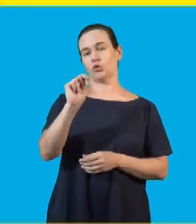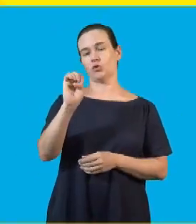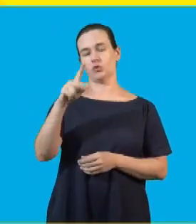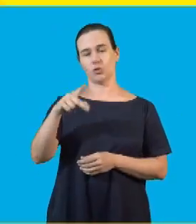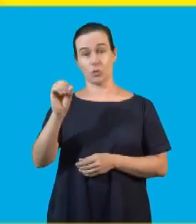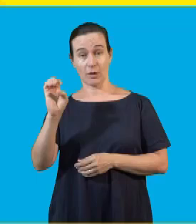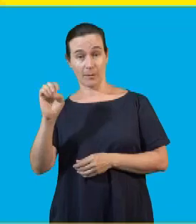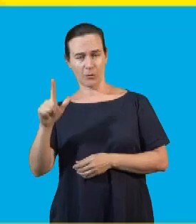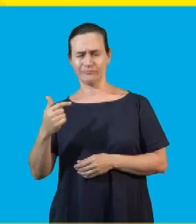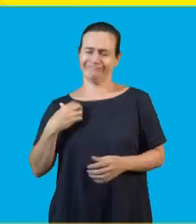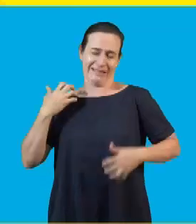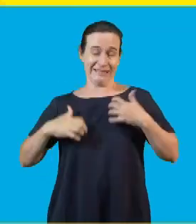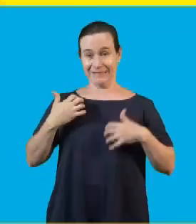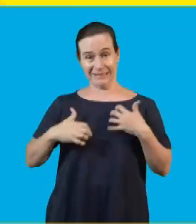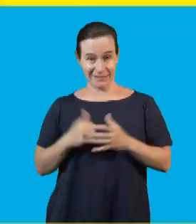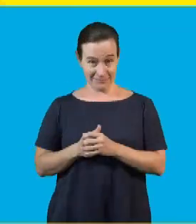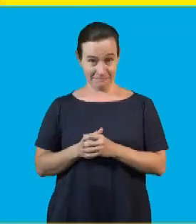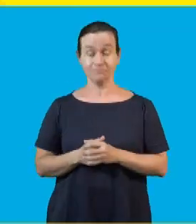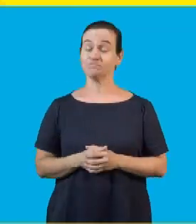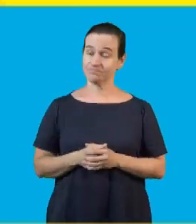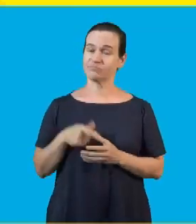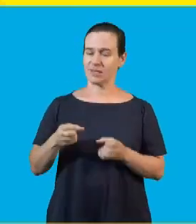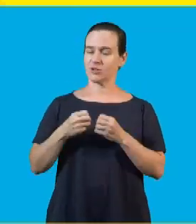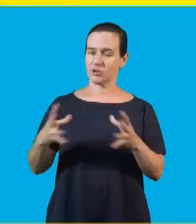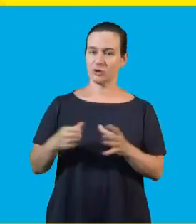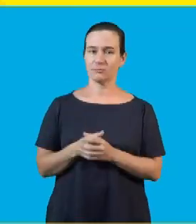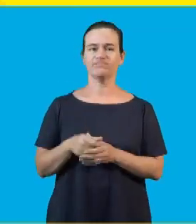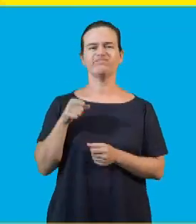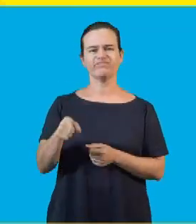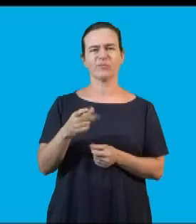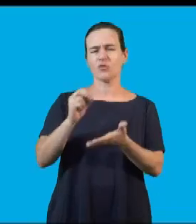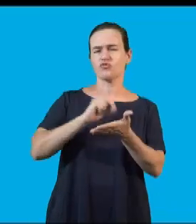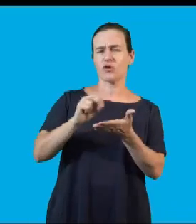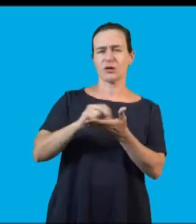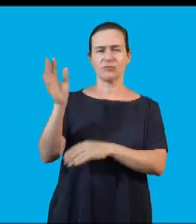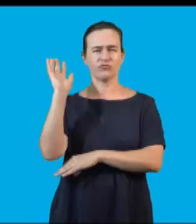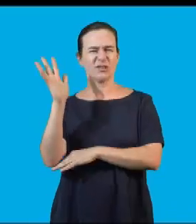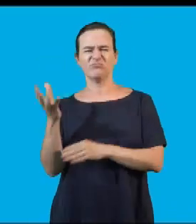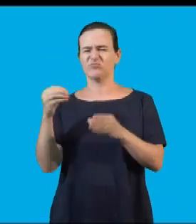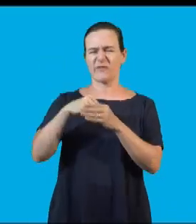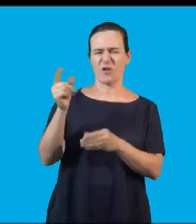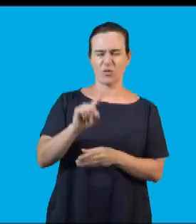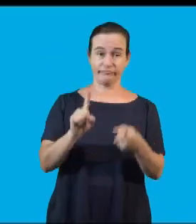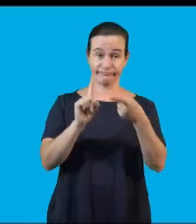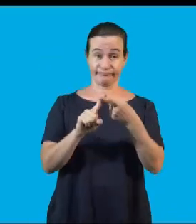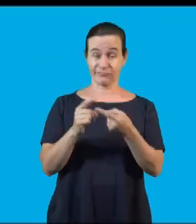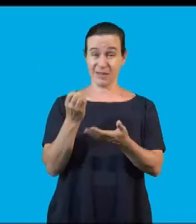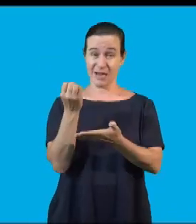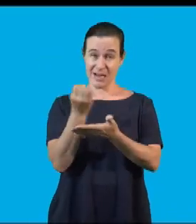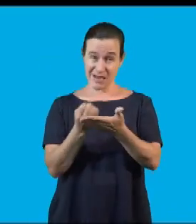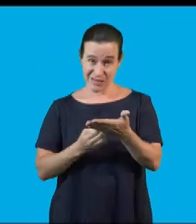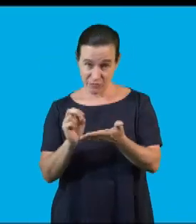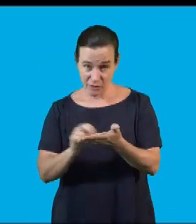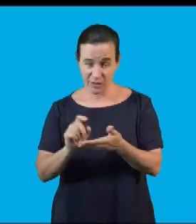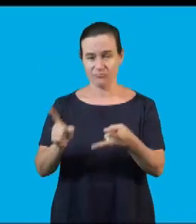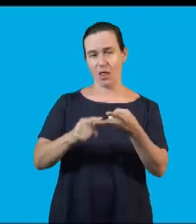with you today. Let's get started. Writing and presenting consists of essay writing,